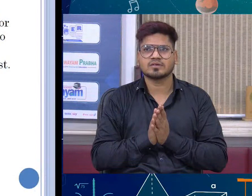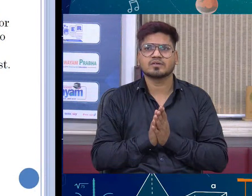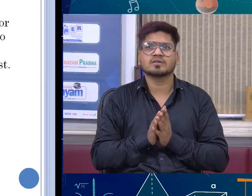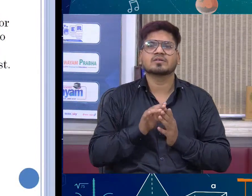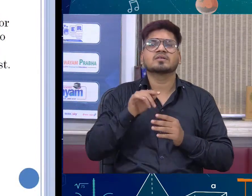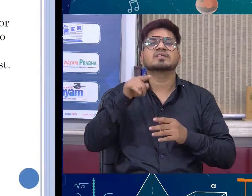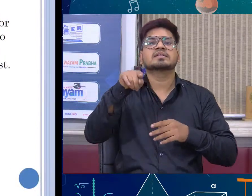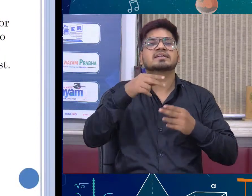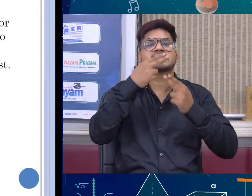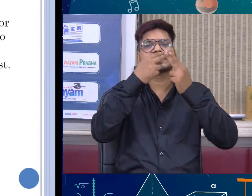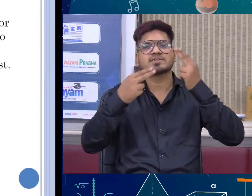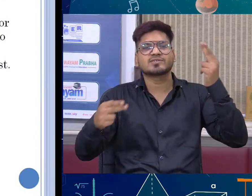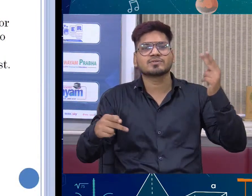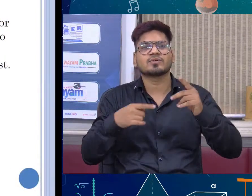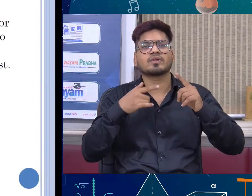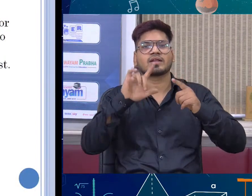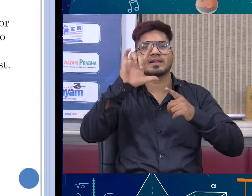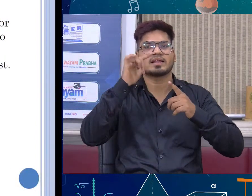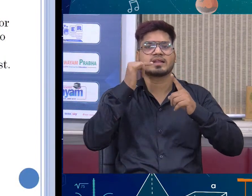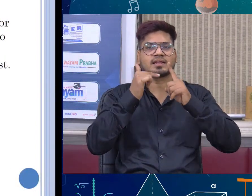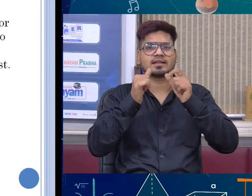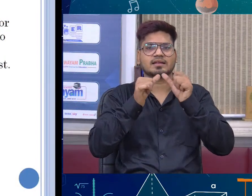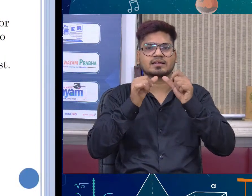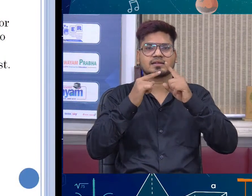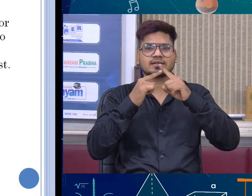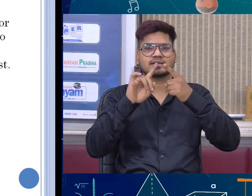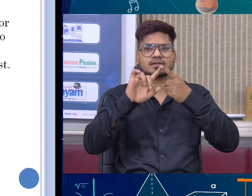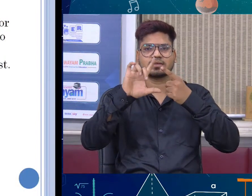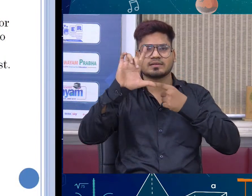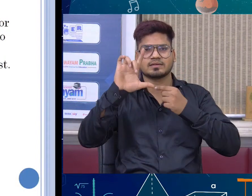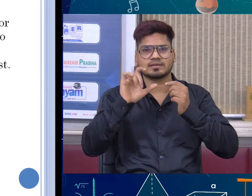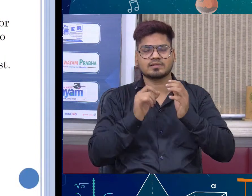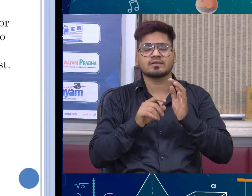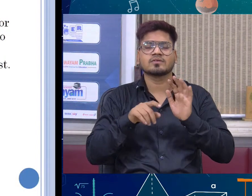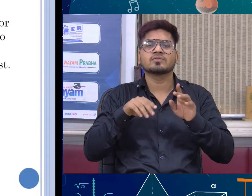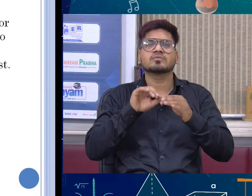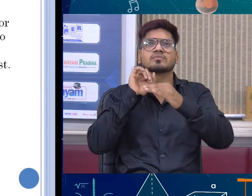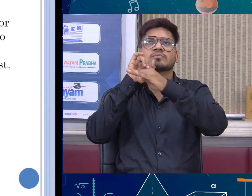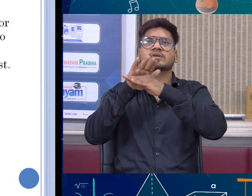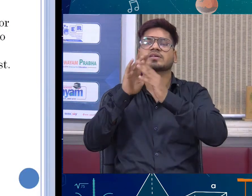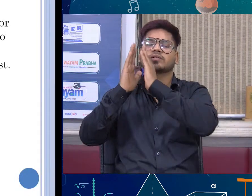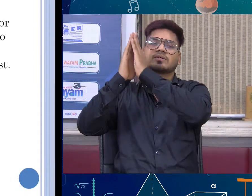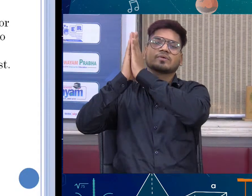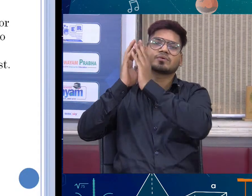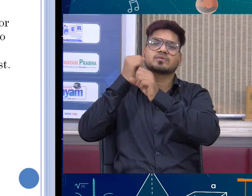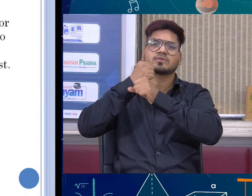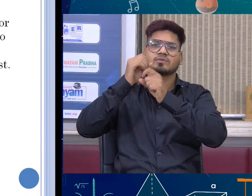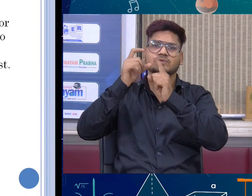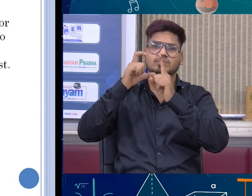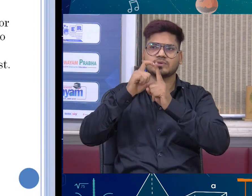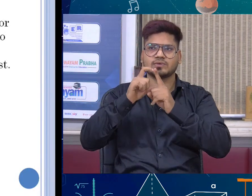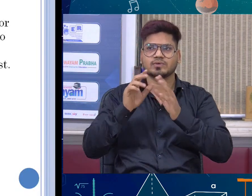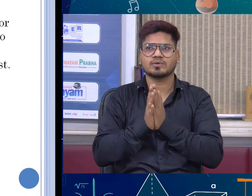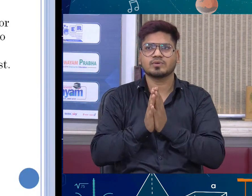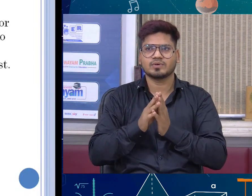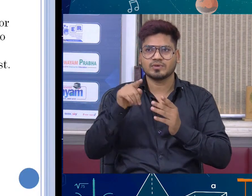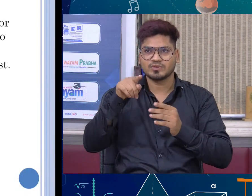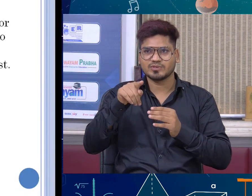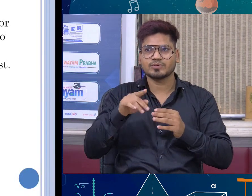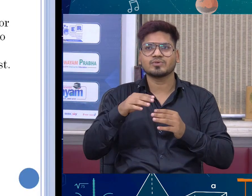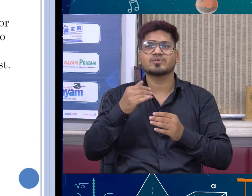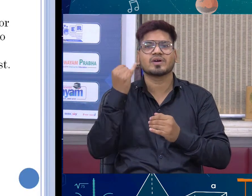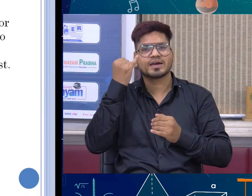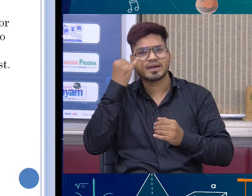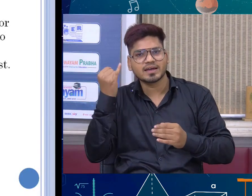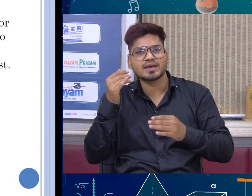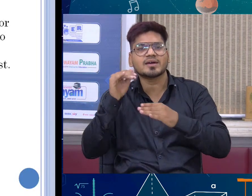the story a letter to God. This is a story which is giving to as a message and a good message